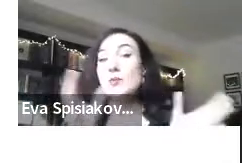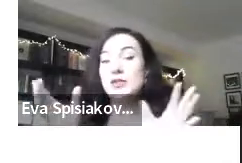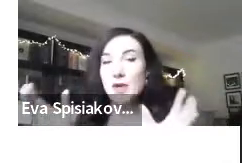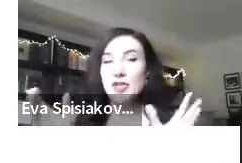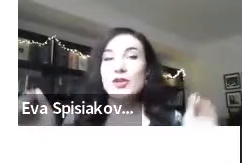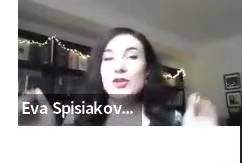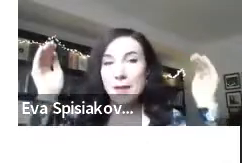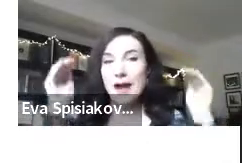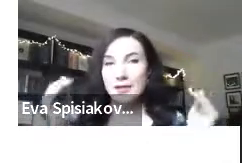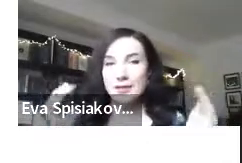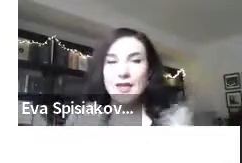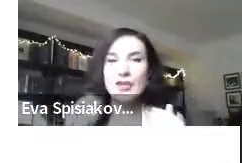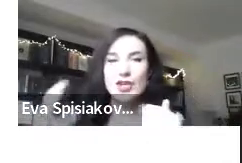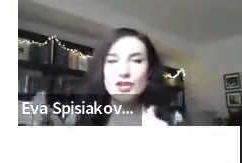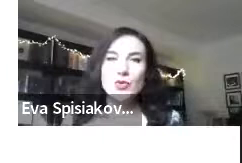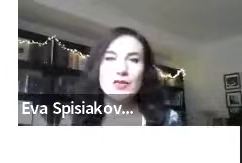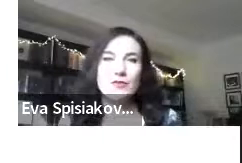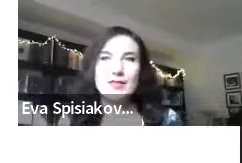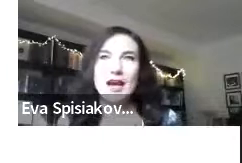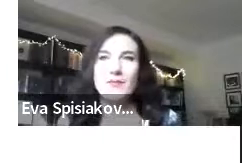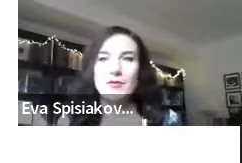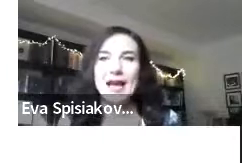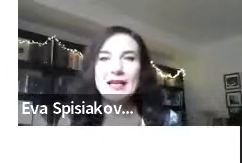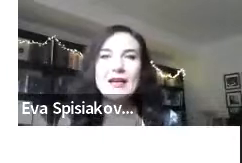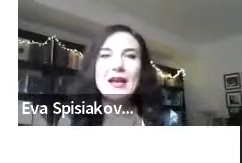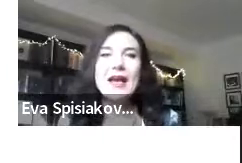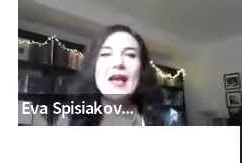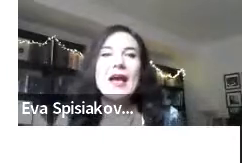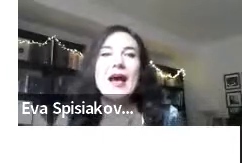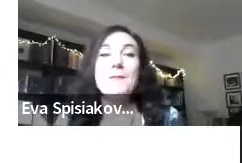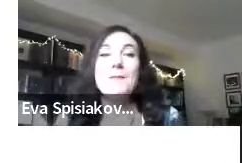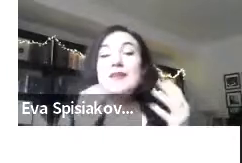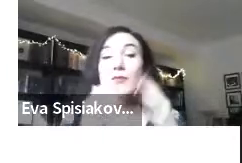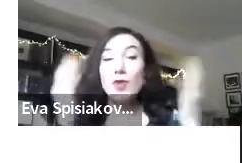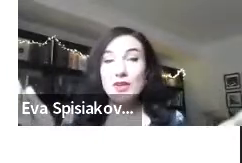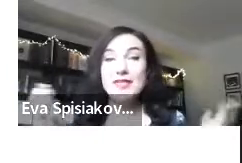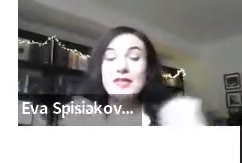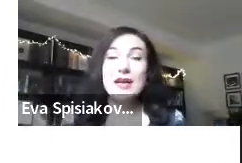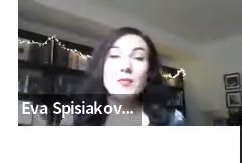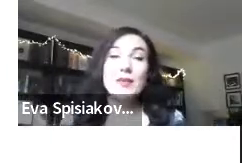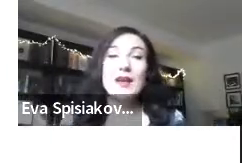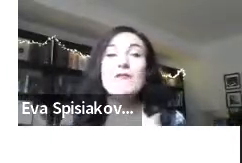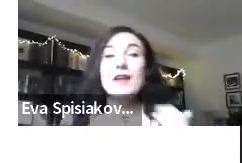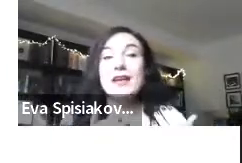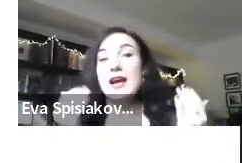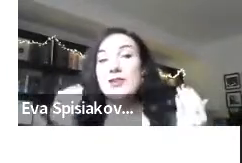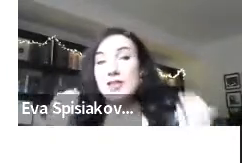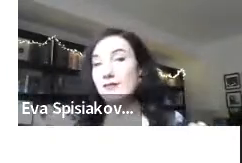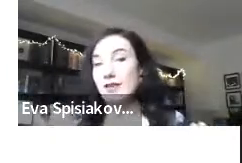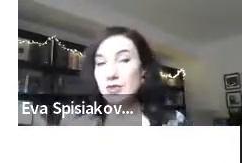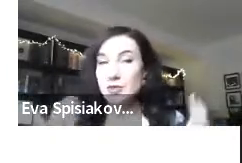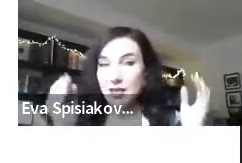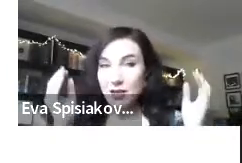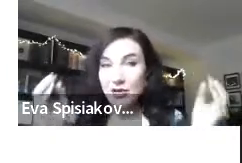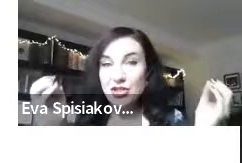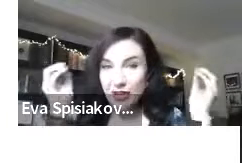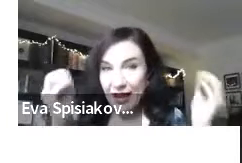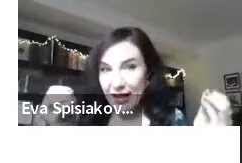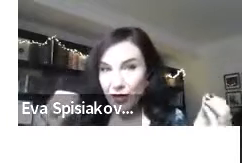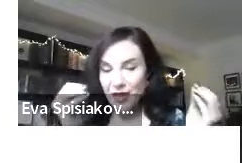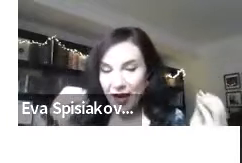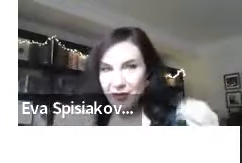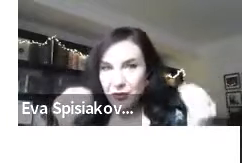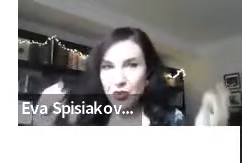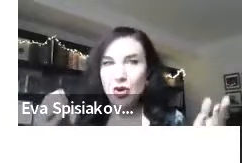people could be switched by the NHS to a different type of inhaler. But obviously, there would be a very large saving, which was the